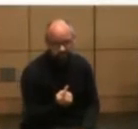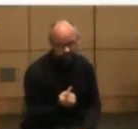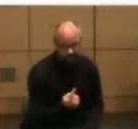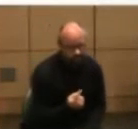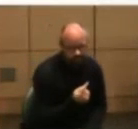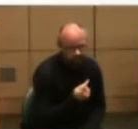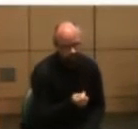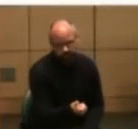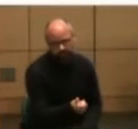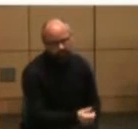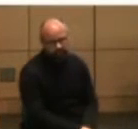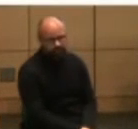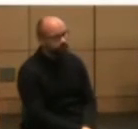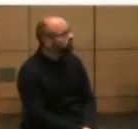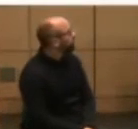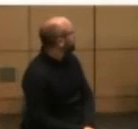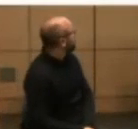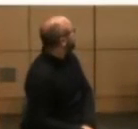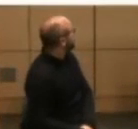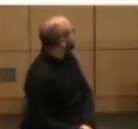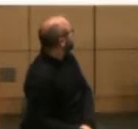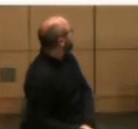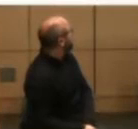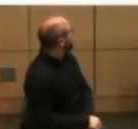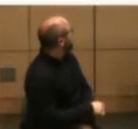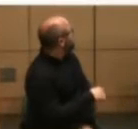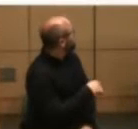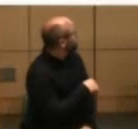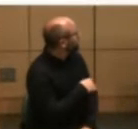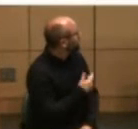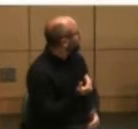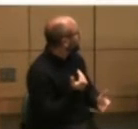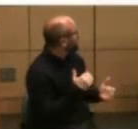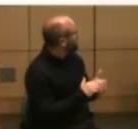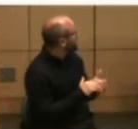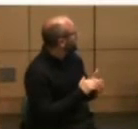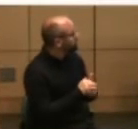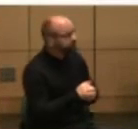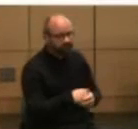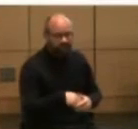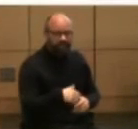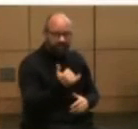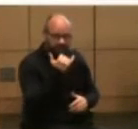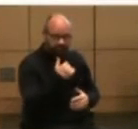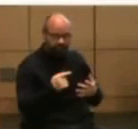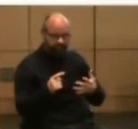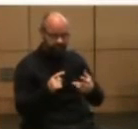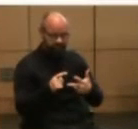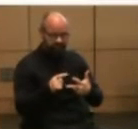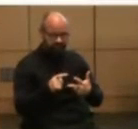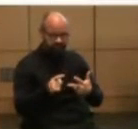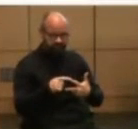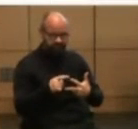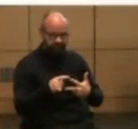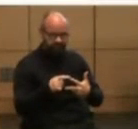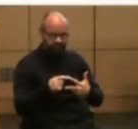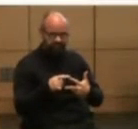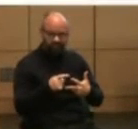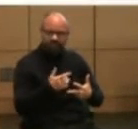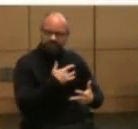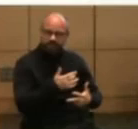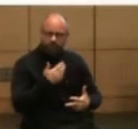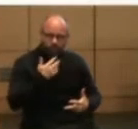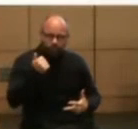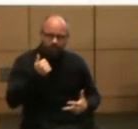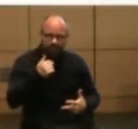Again, the urea and electrolyte abnormalities are associated with Alport syndrome, but again, that's usually an older group of kids. And then what